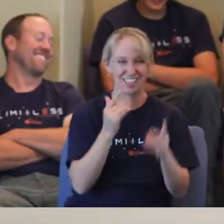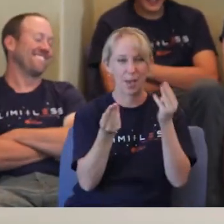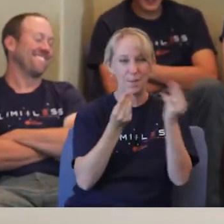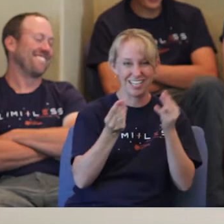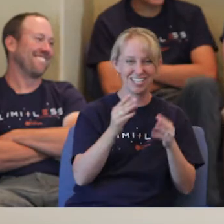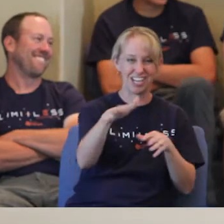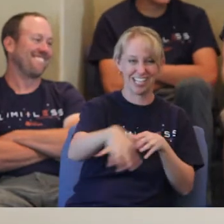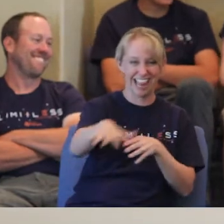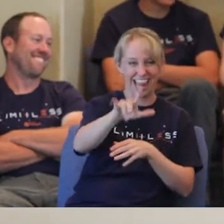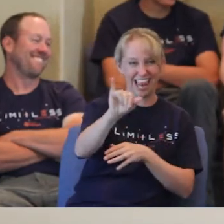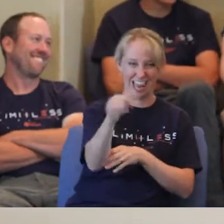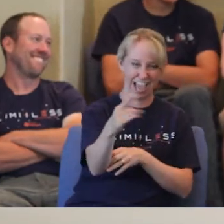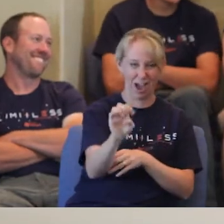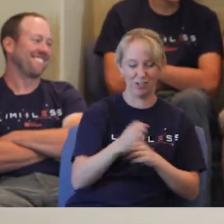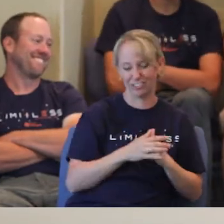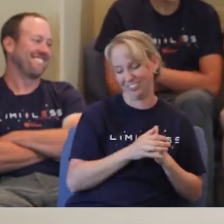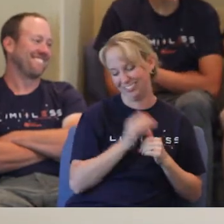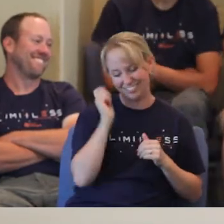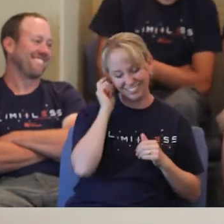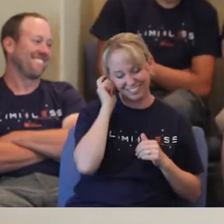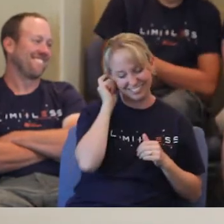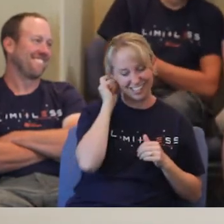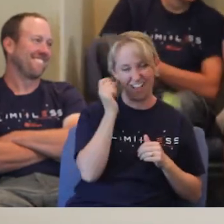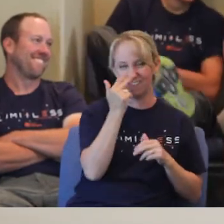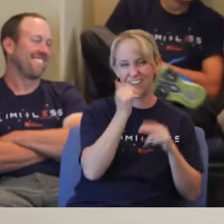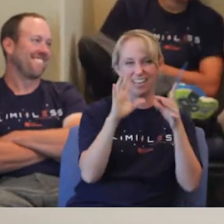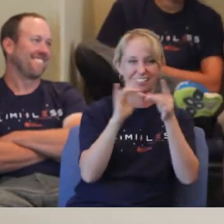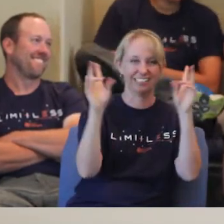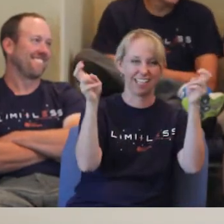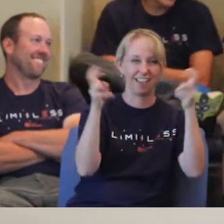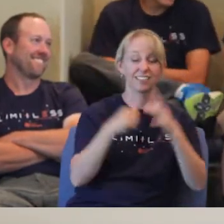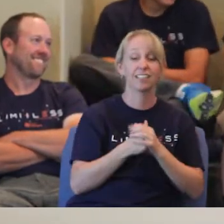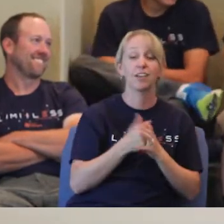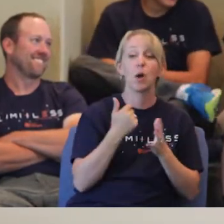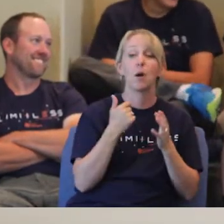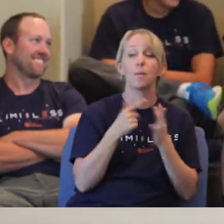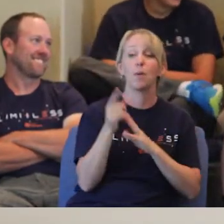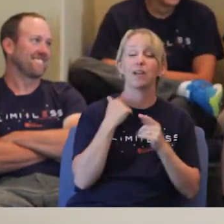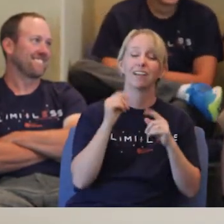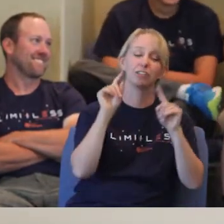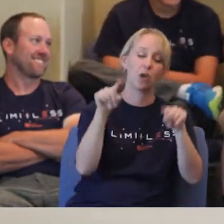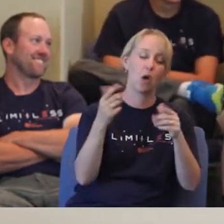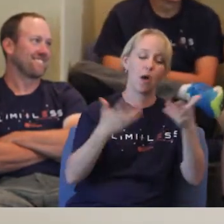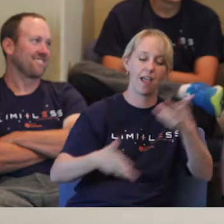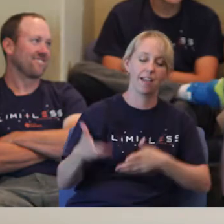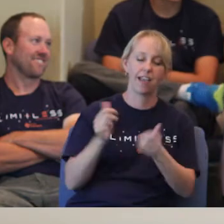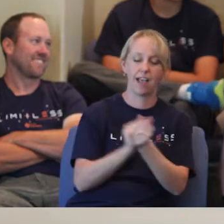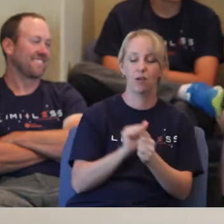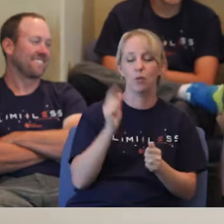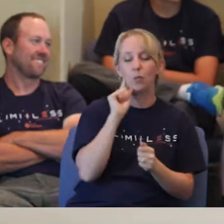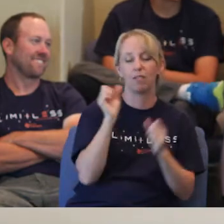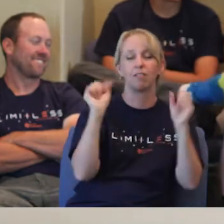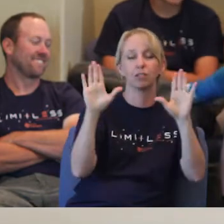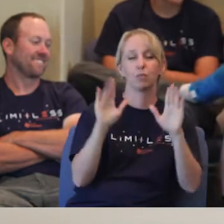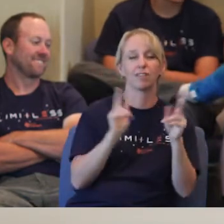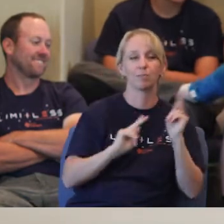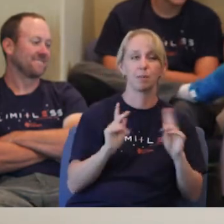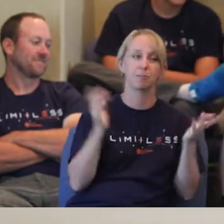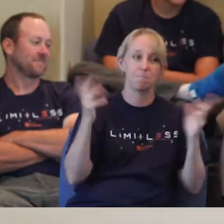Yeah, I'm really glad I got to go for my second year and hang out with all these wonderful people. So.